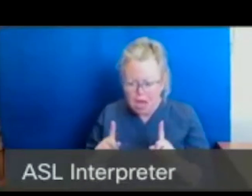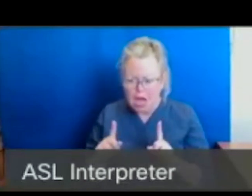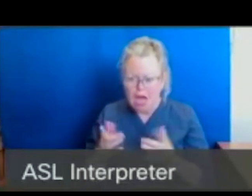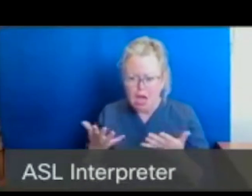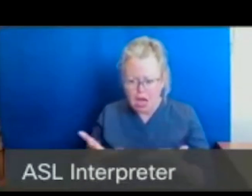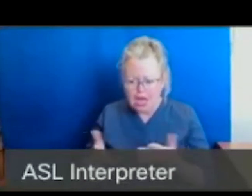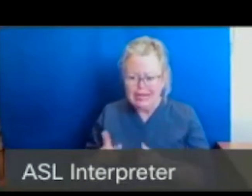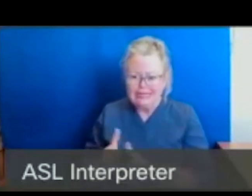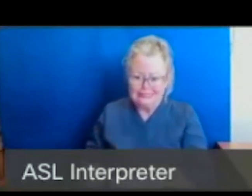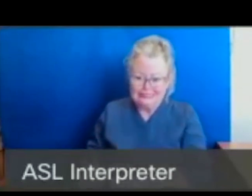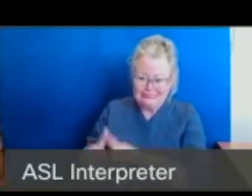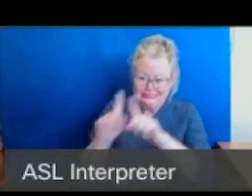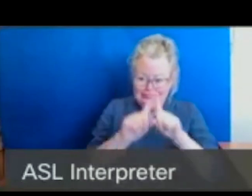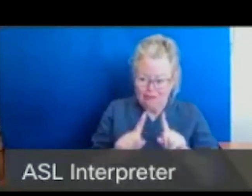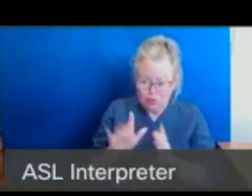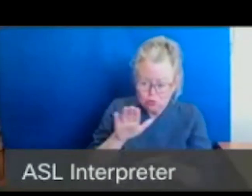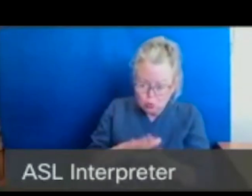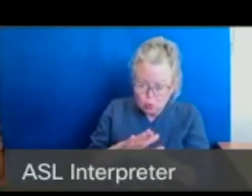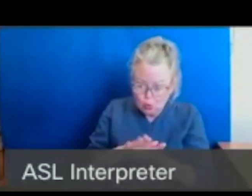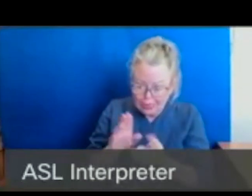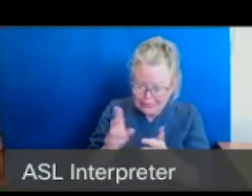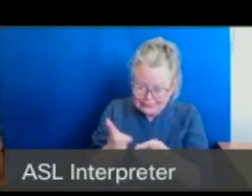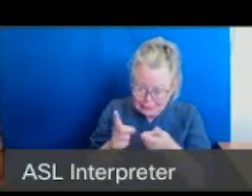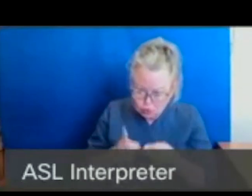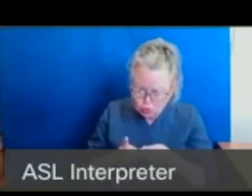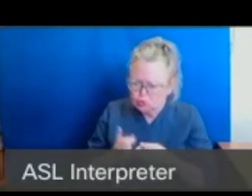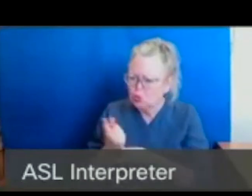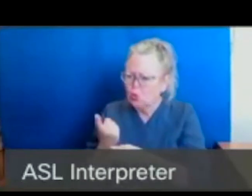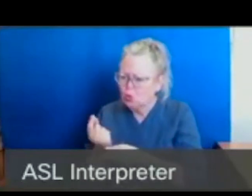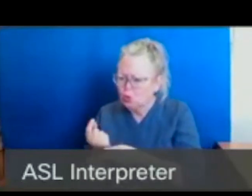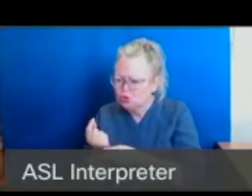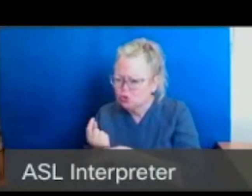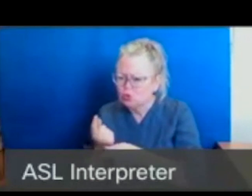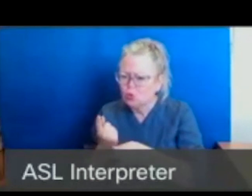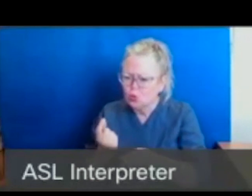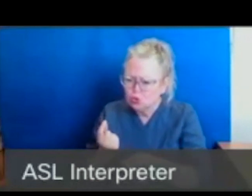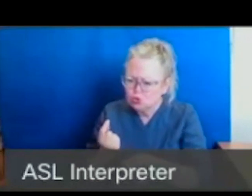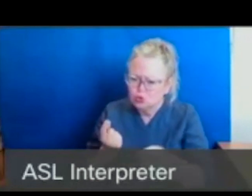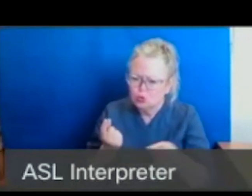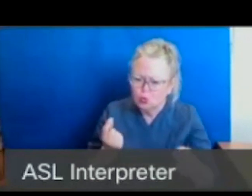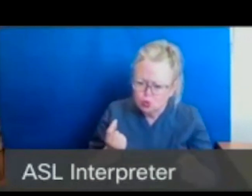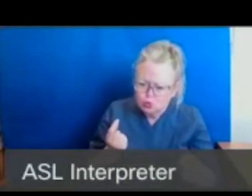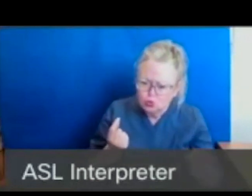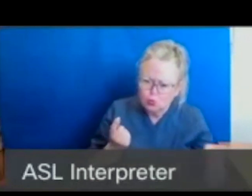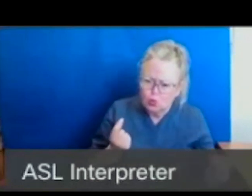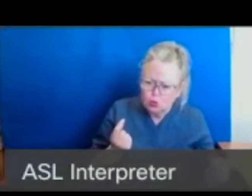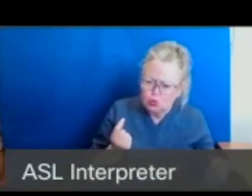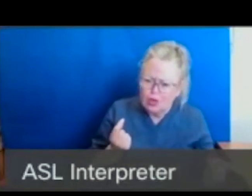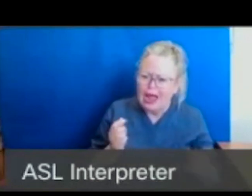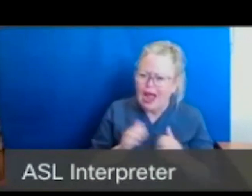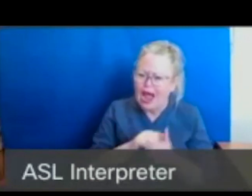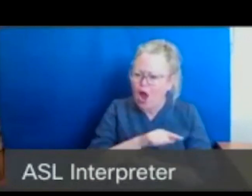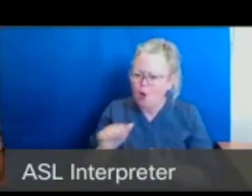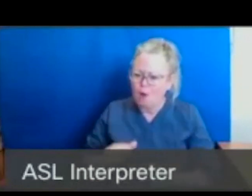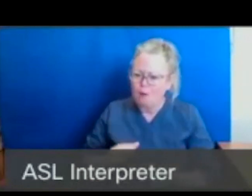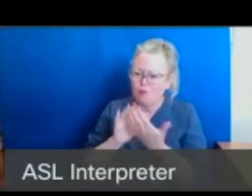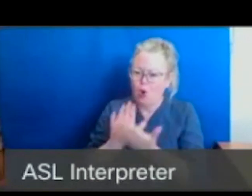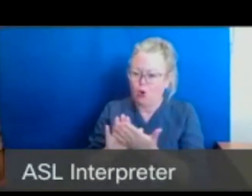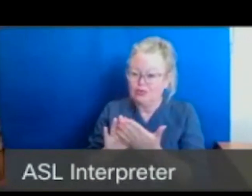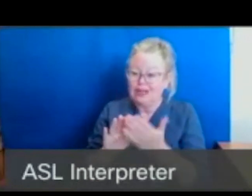schools responded to the crisis. And I think that would be a more